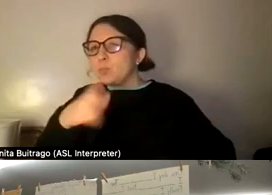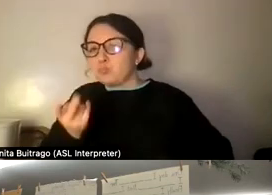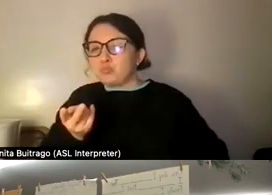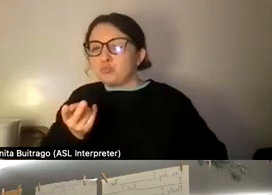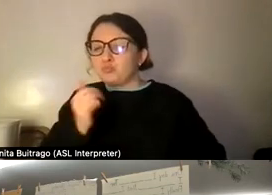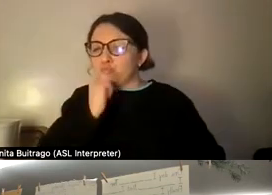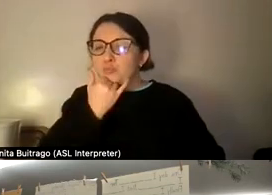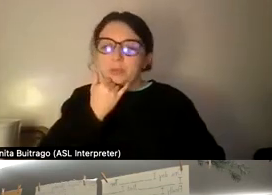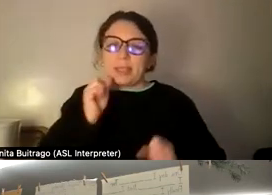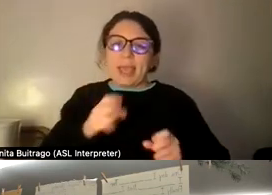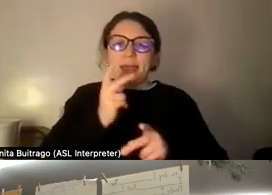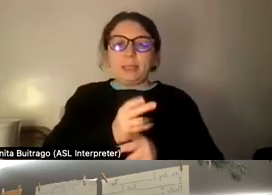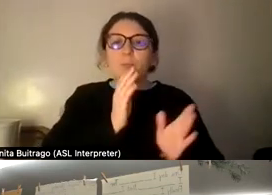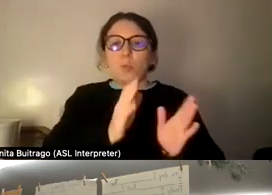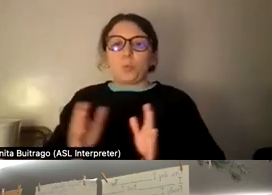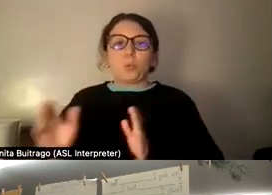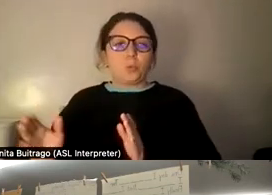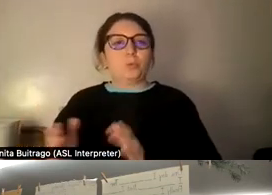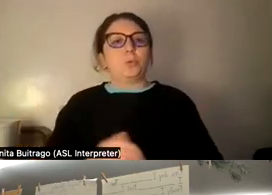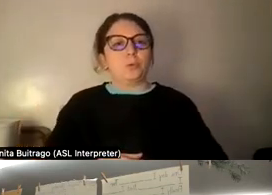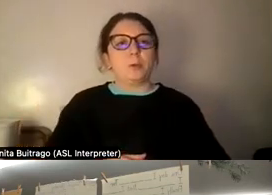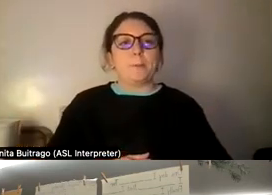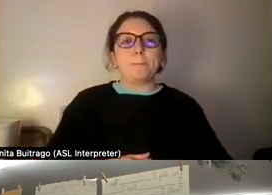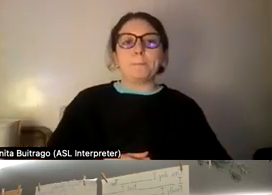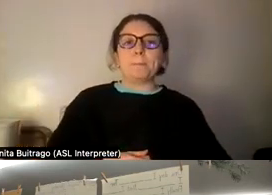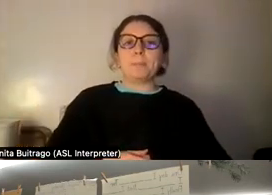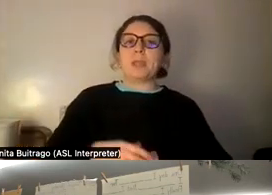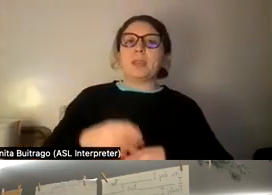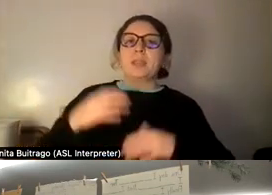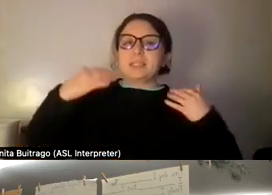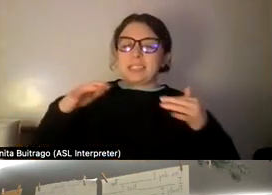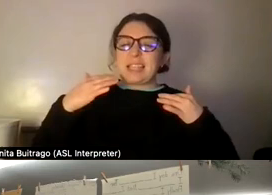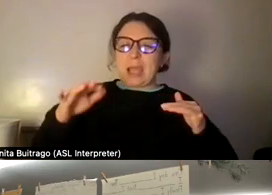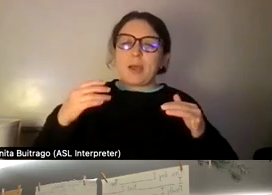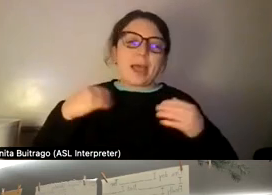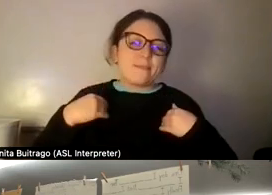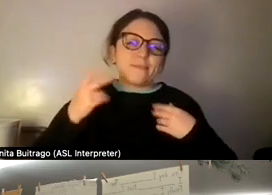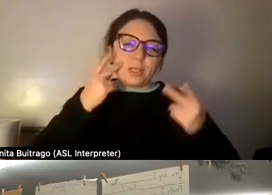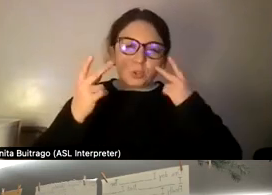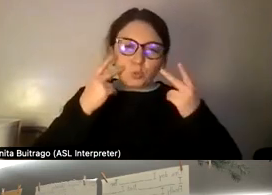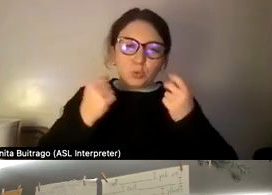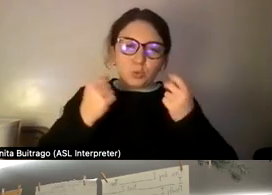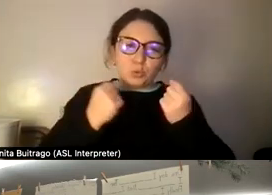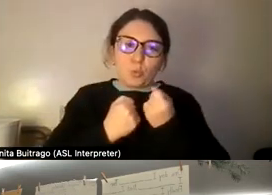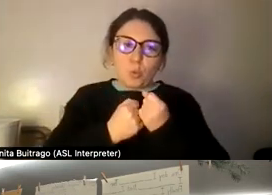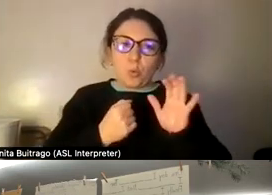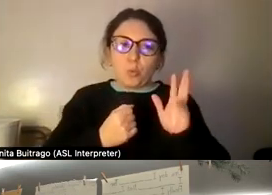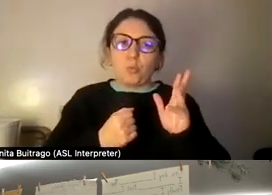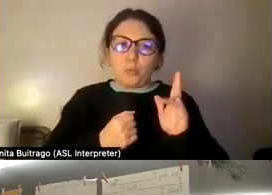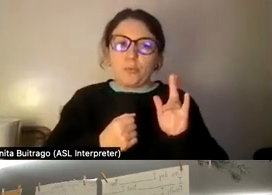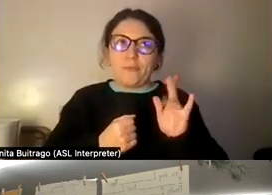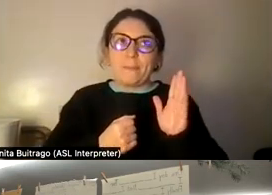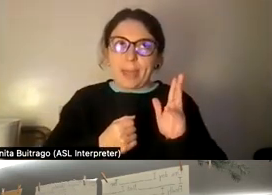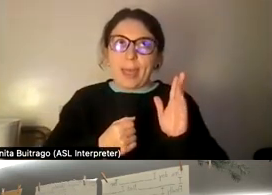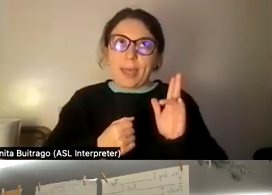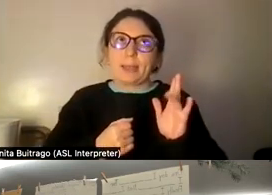the order. And the sound lines are just a visual support. You have to have a letter or the letters that make that sound on each